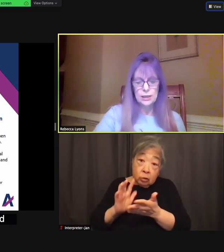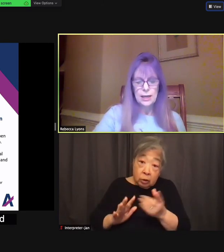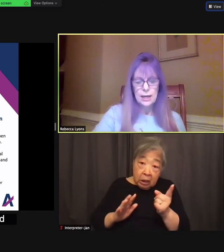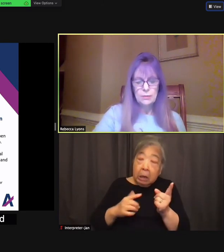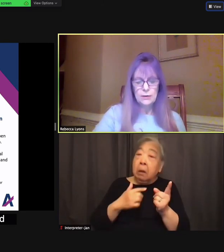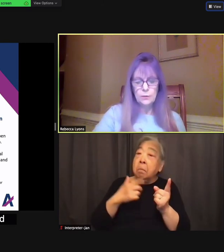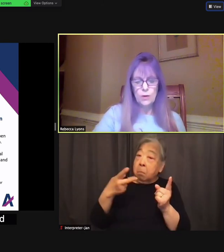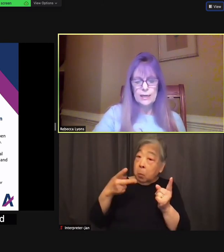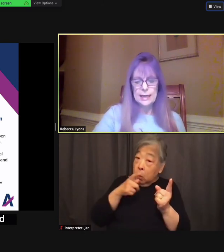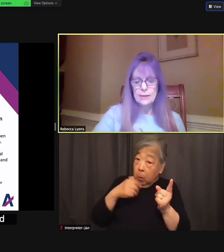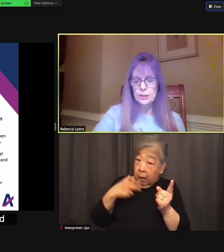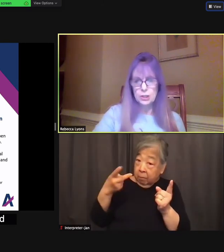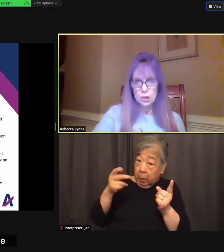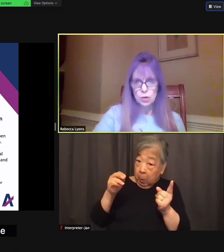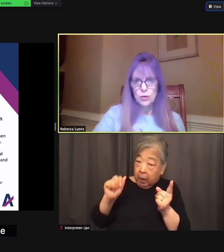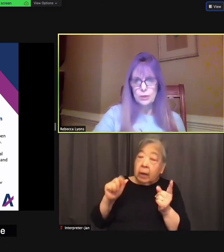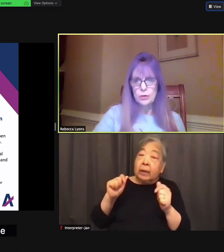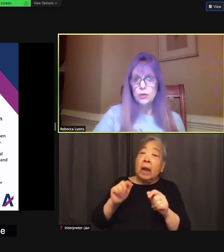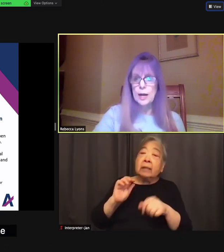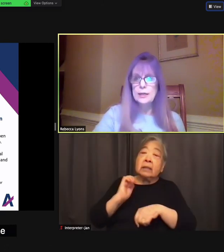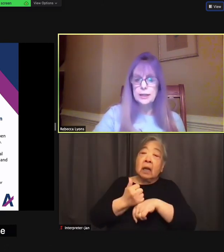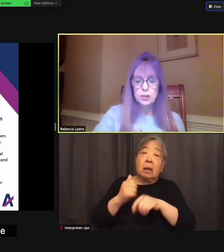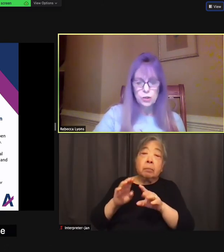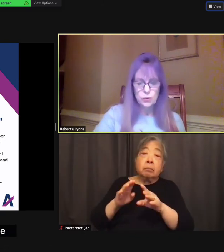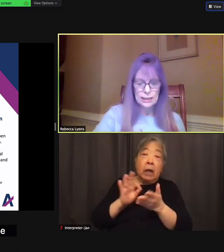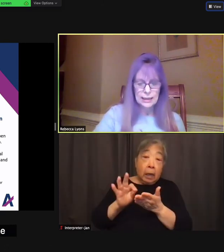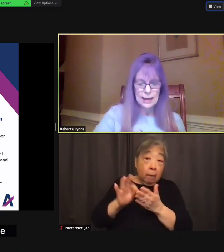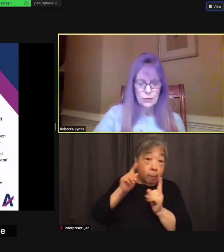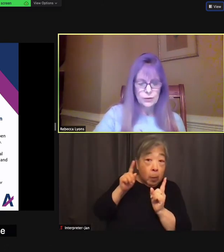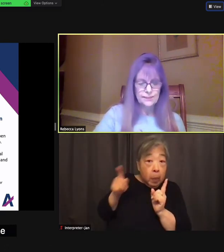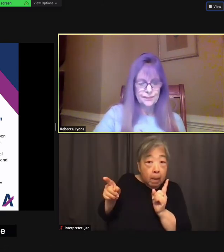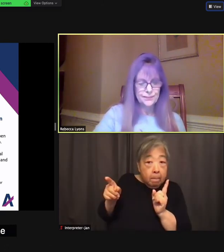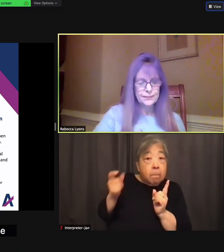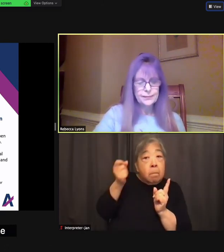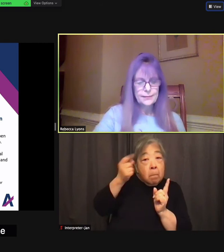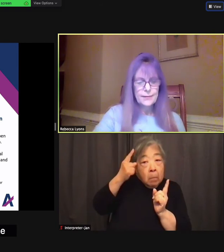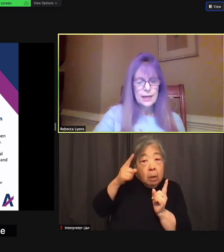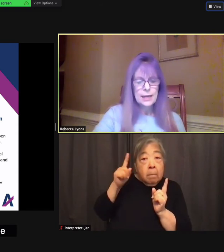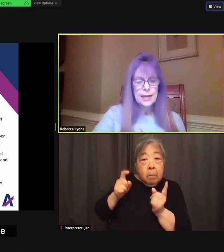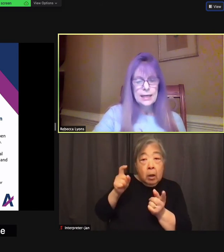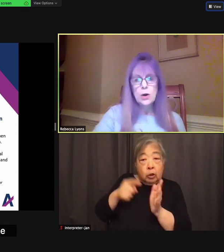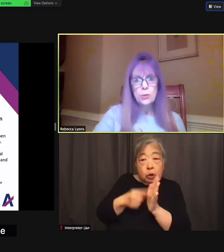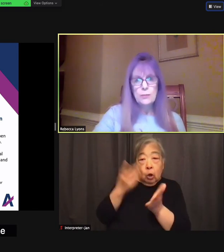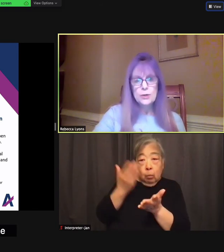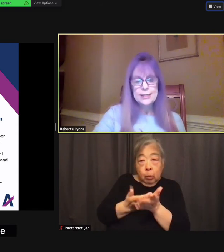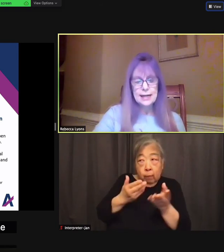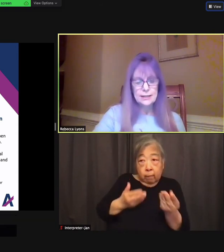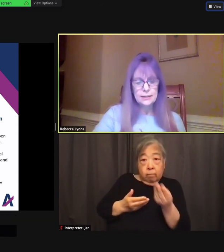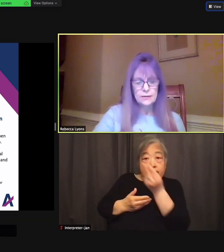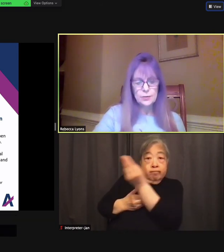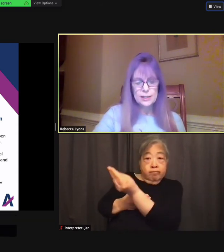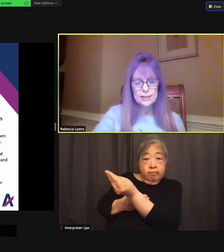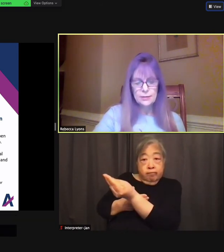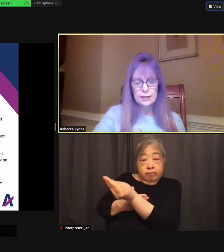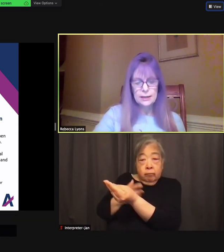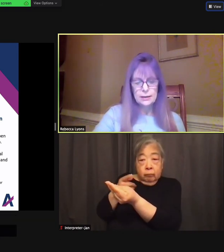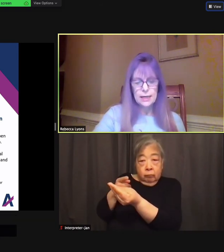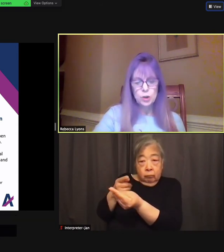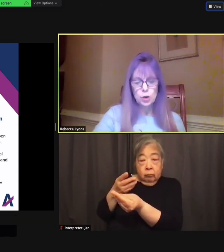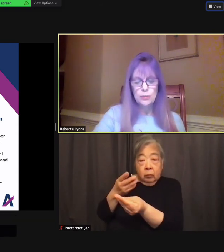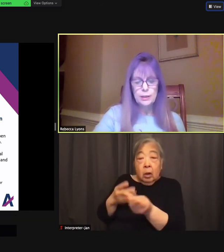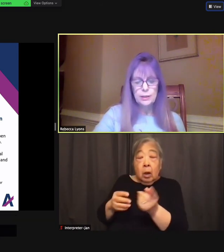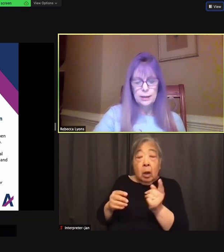documentation before being able to contribute directly to an account. Care representatives must submit